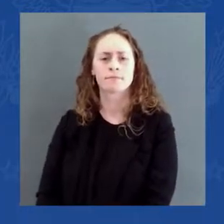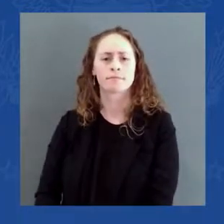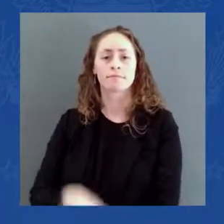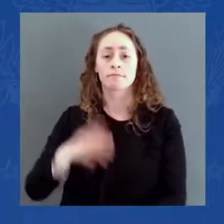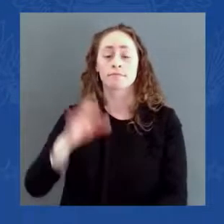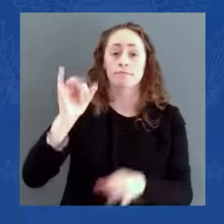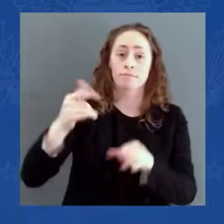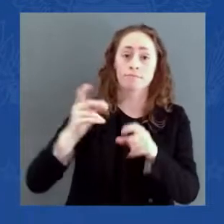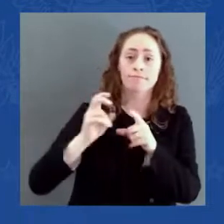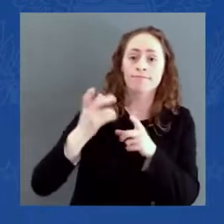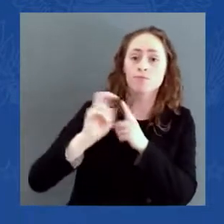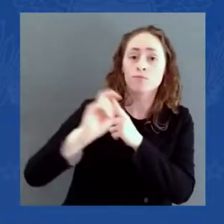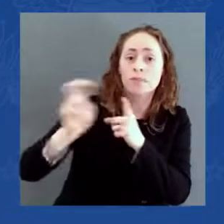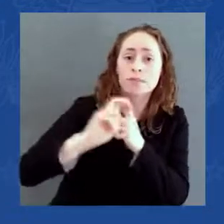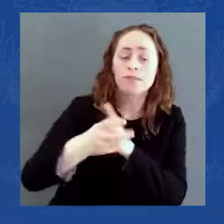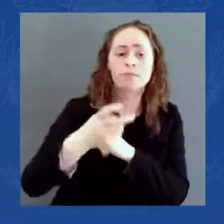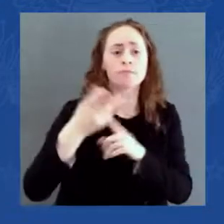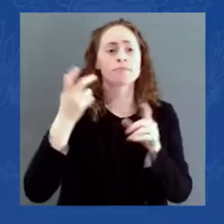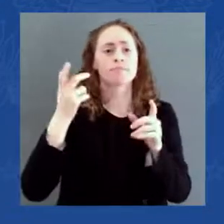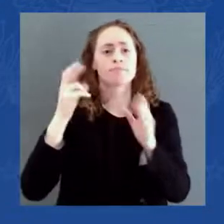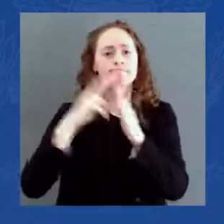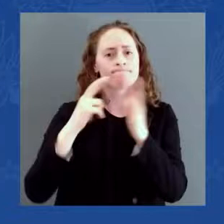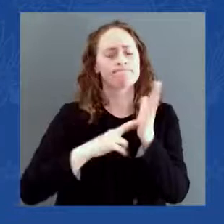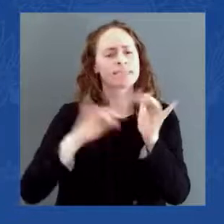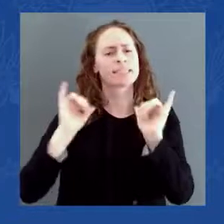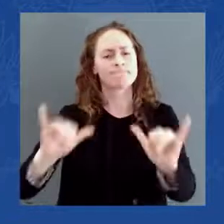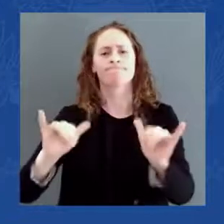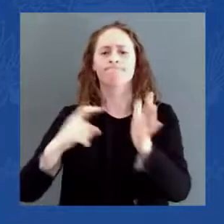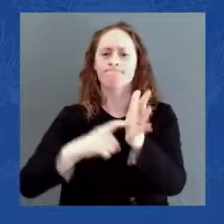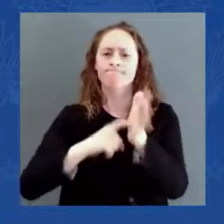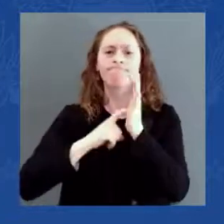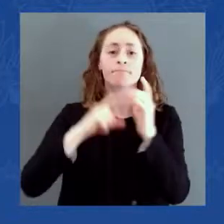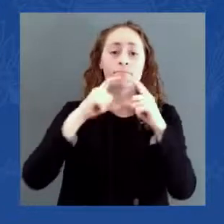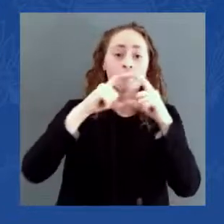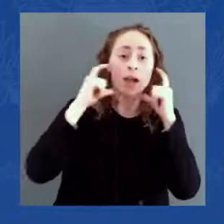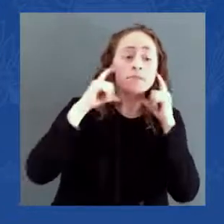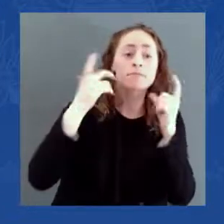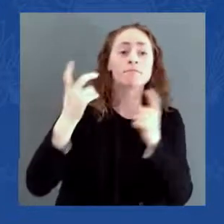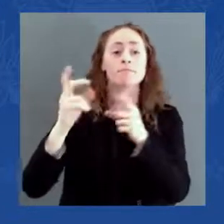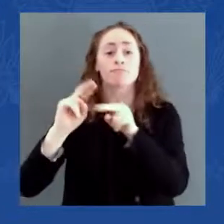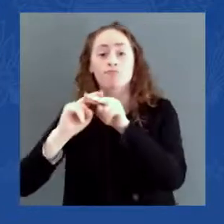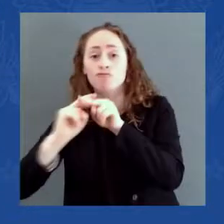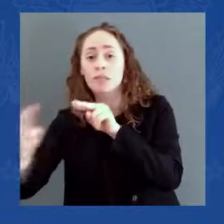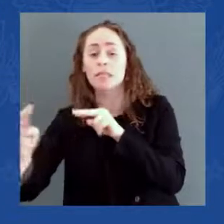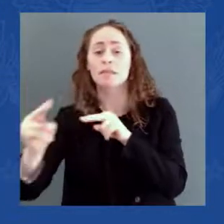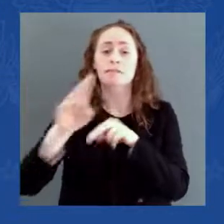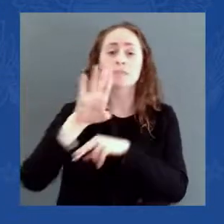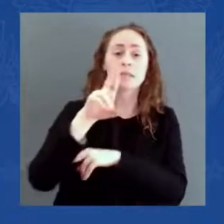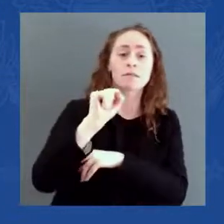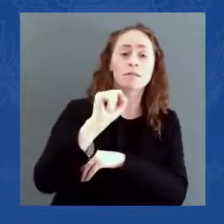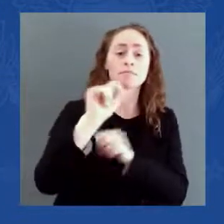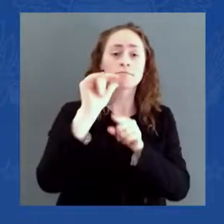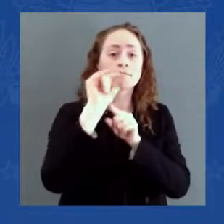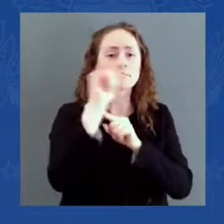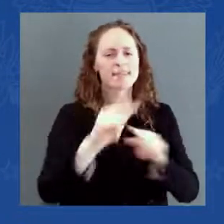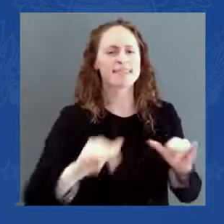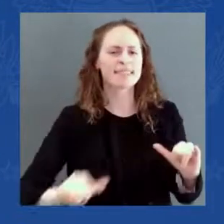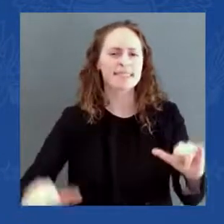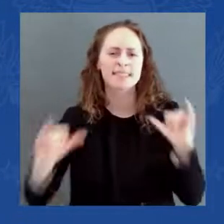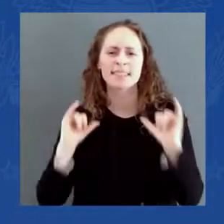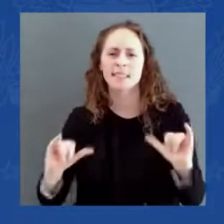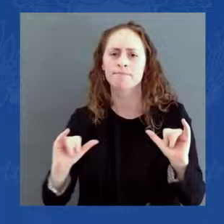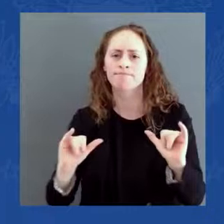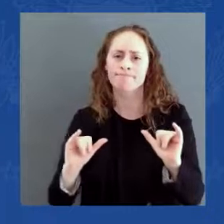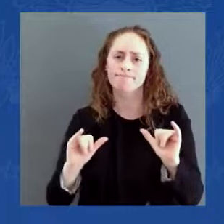months. I'll close with this. Again, the actions I'm announcing are ones that all Americans can